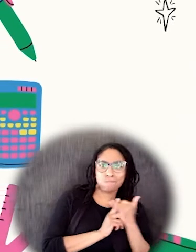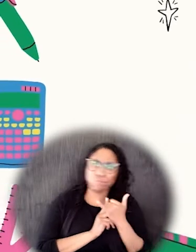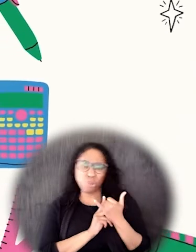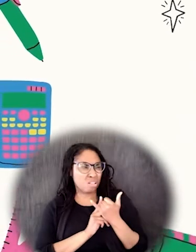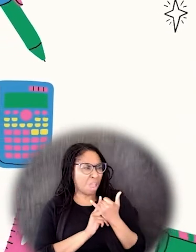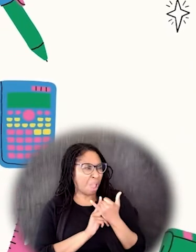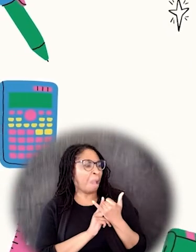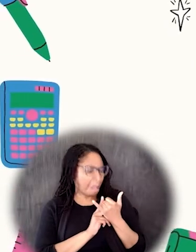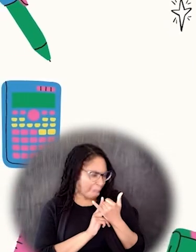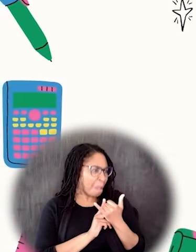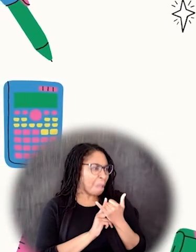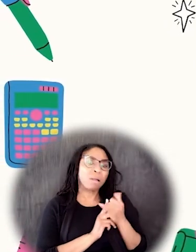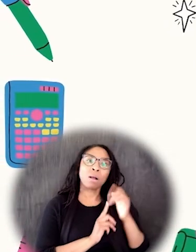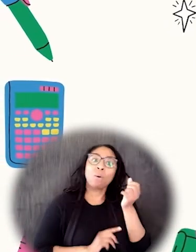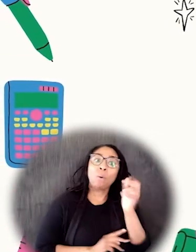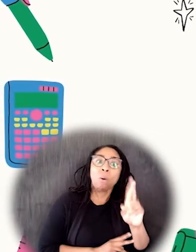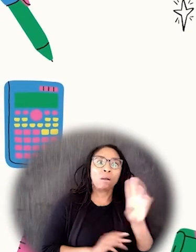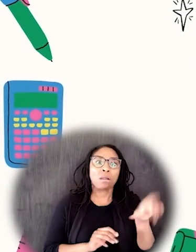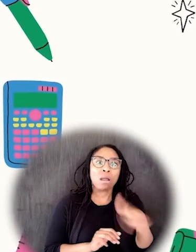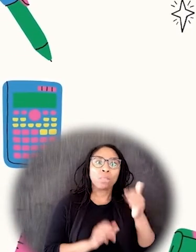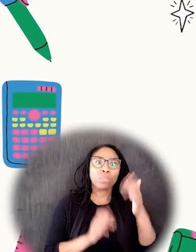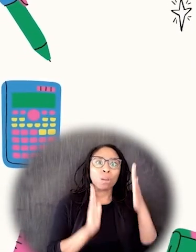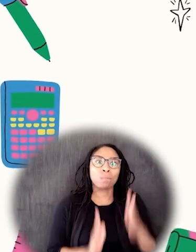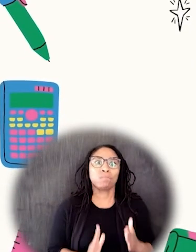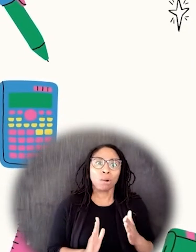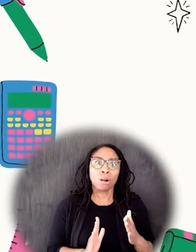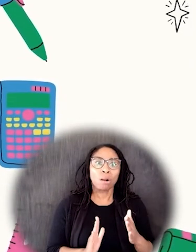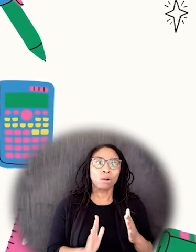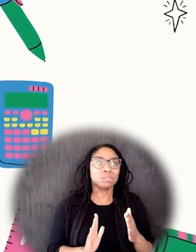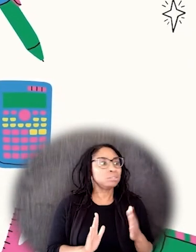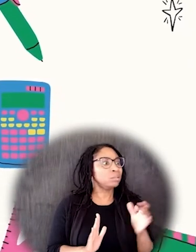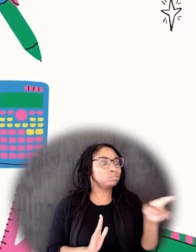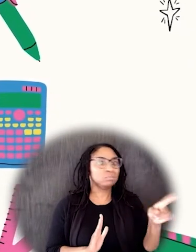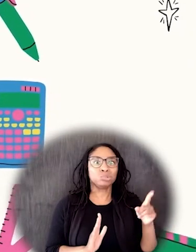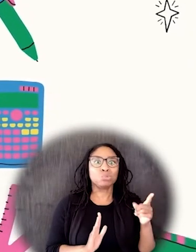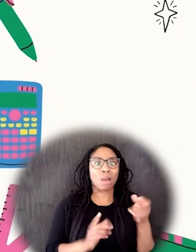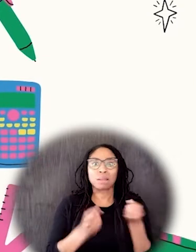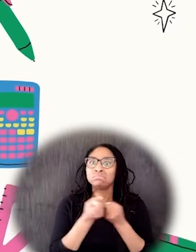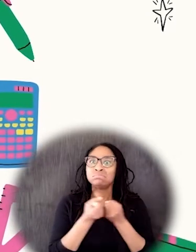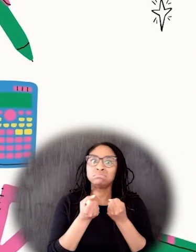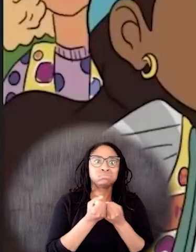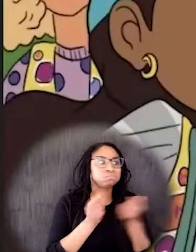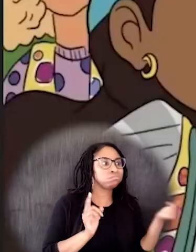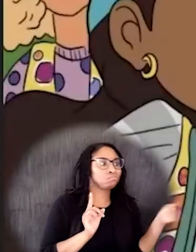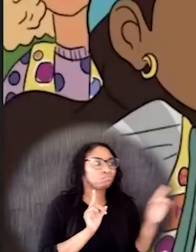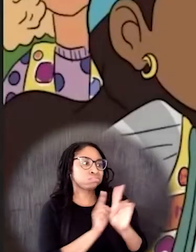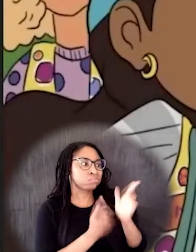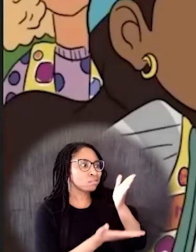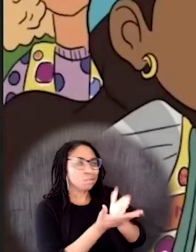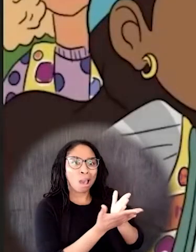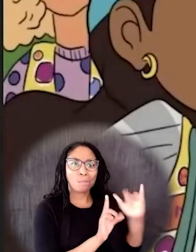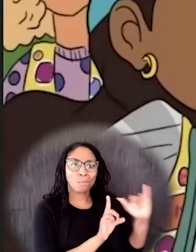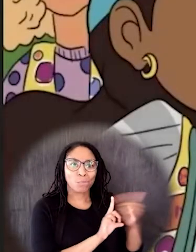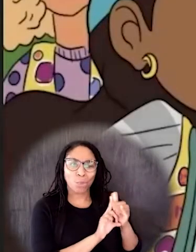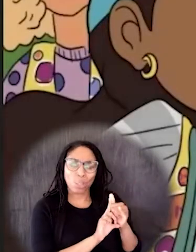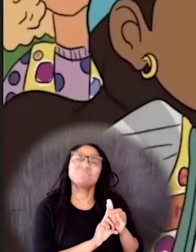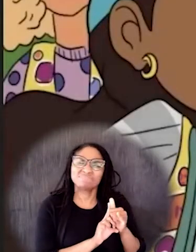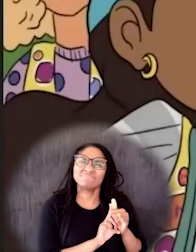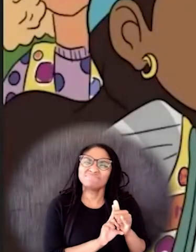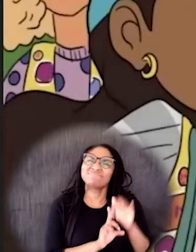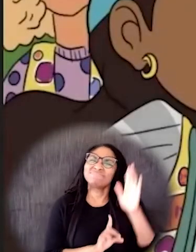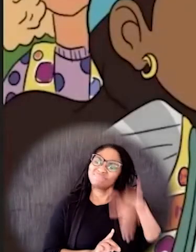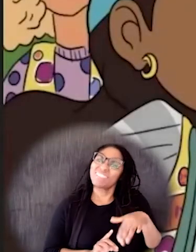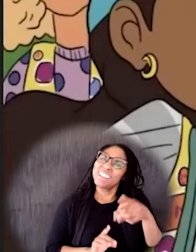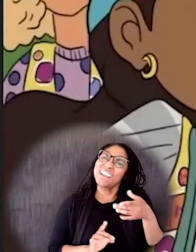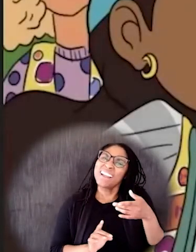were bullied or had to protect someone else from an unkind person? Let me introduce you to Paradise,